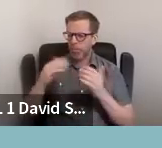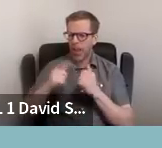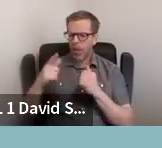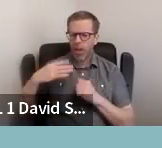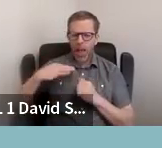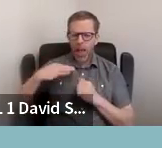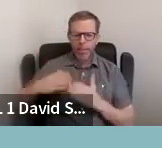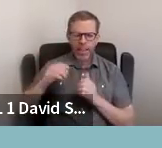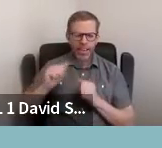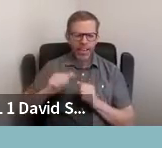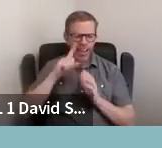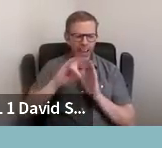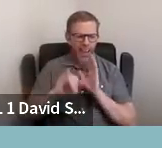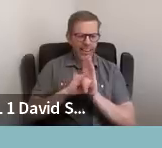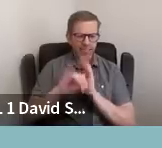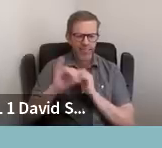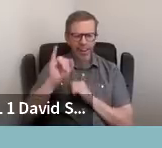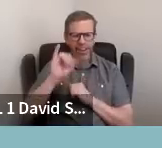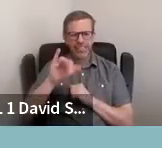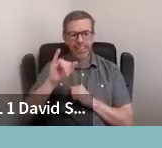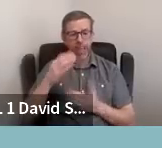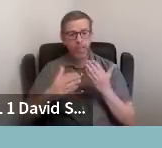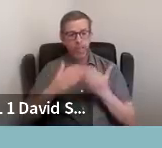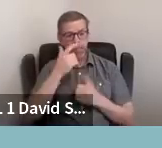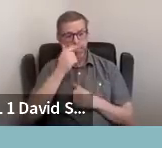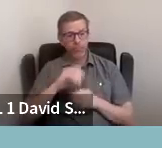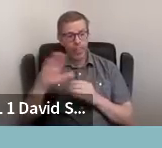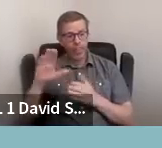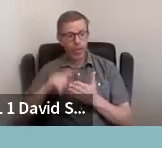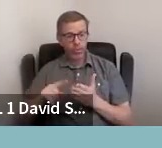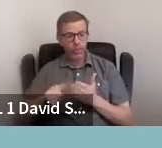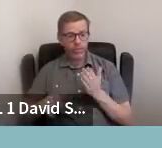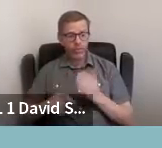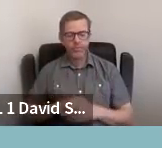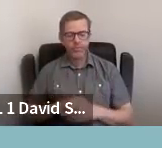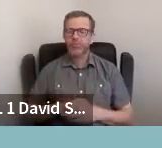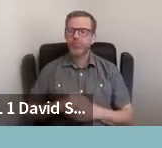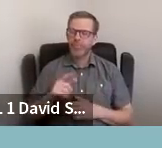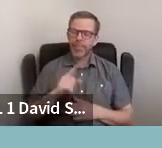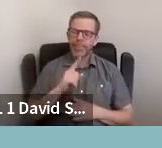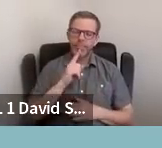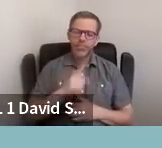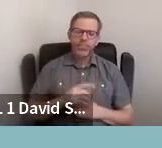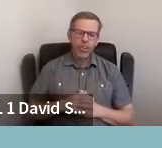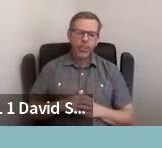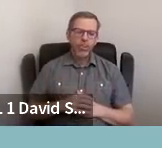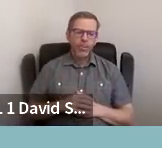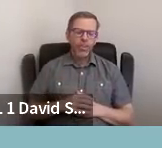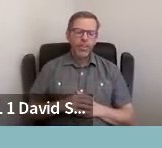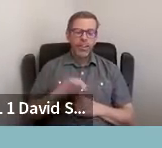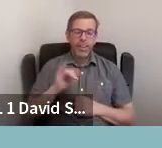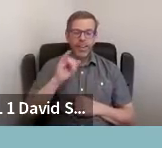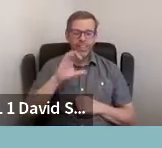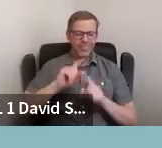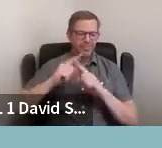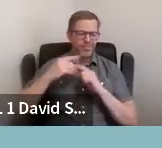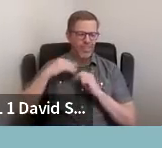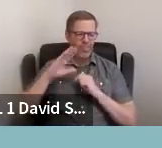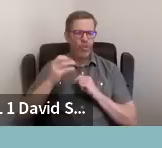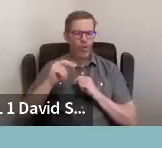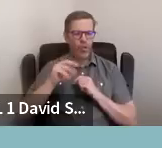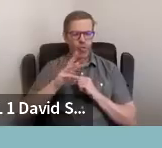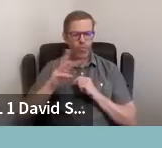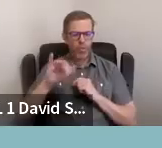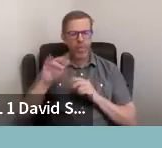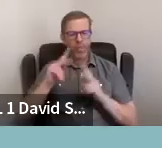applicant can identify an IC that may be interested in their research? Sure. All the ICs have their own websites that folks